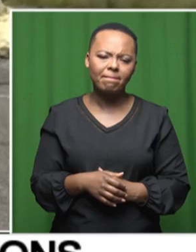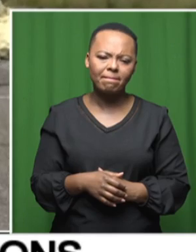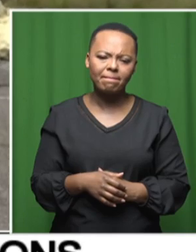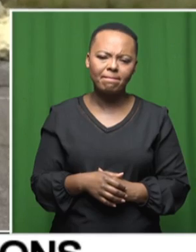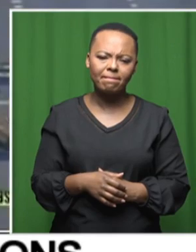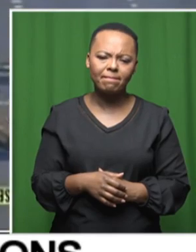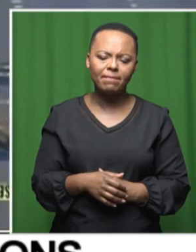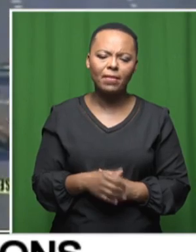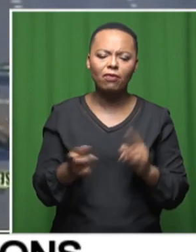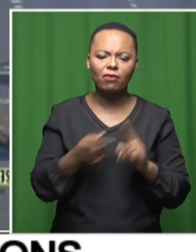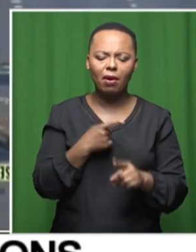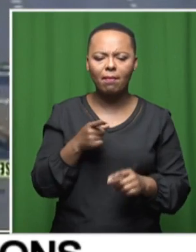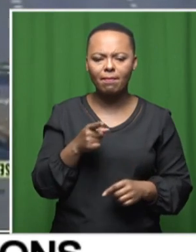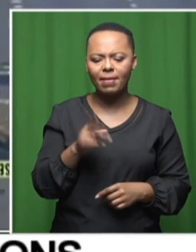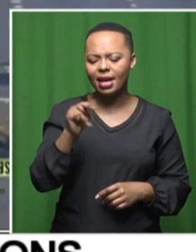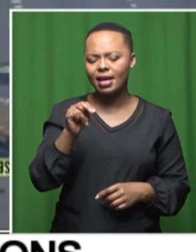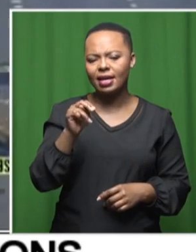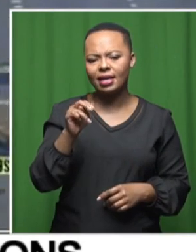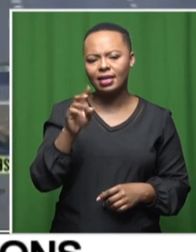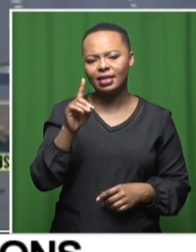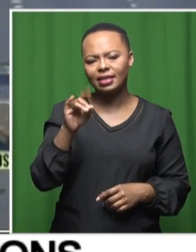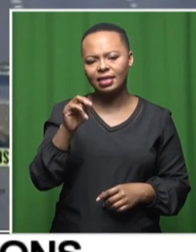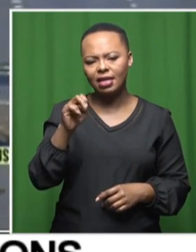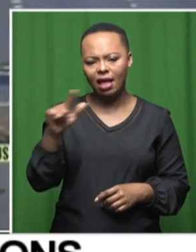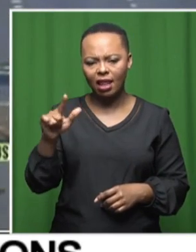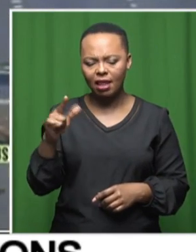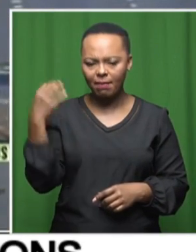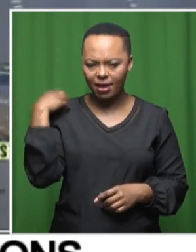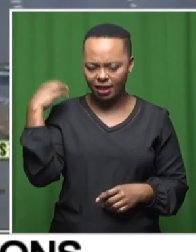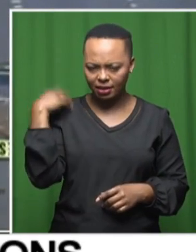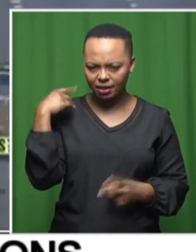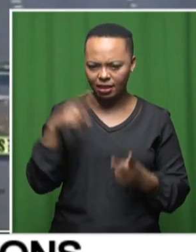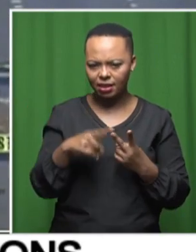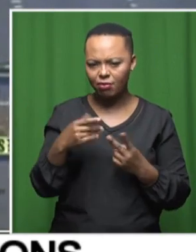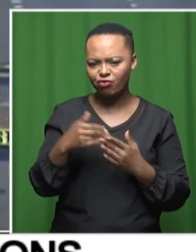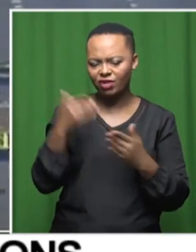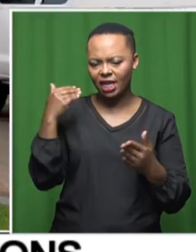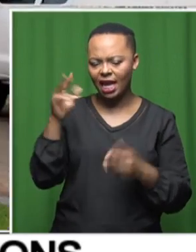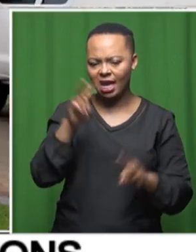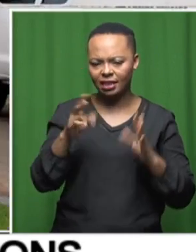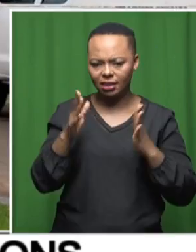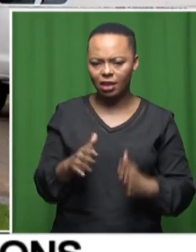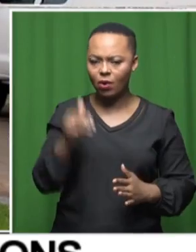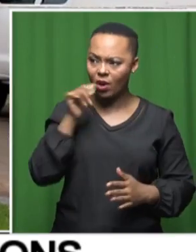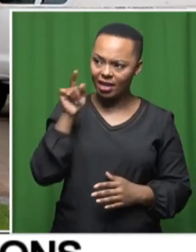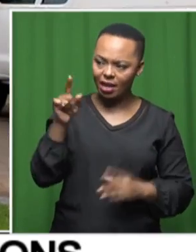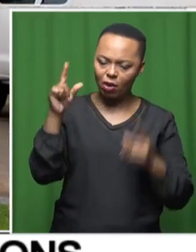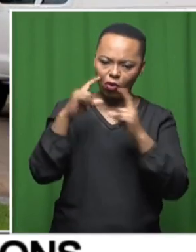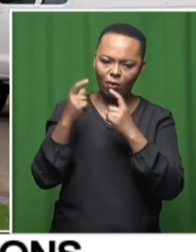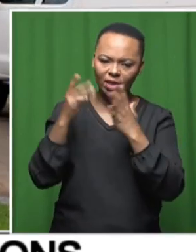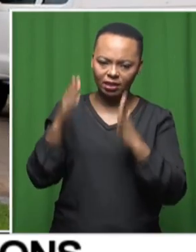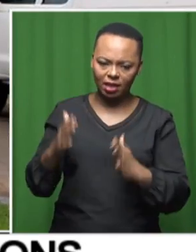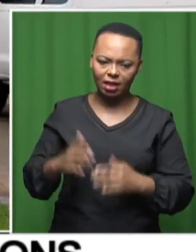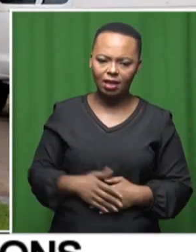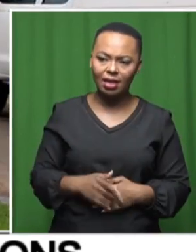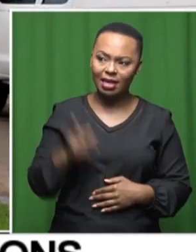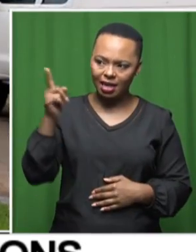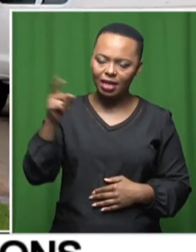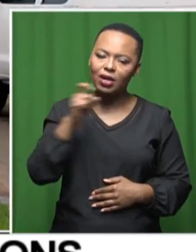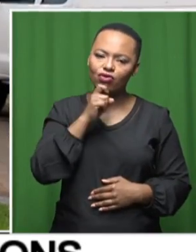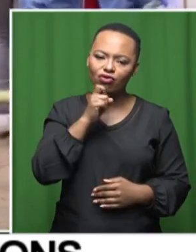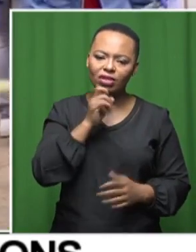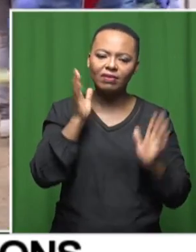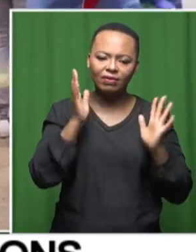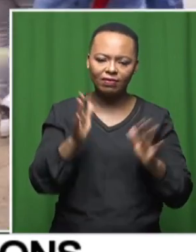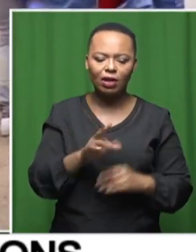now minister and by his predecessor when he was a commissioner. That was the recipe which was used